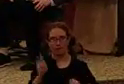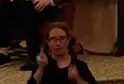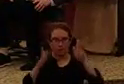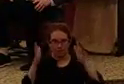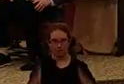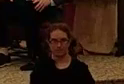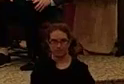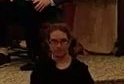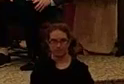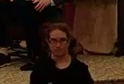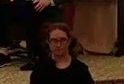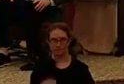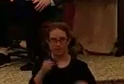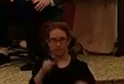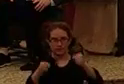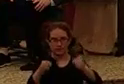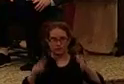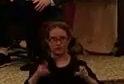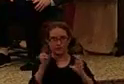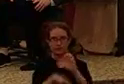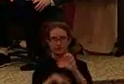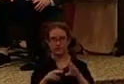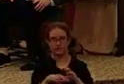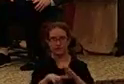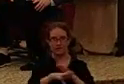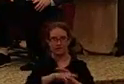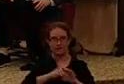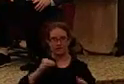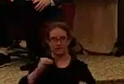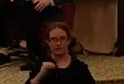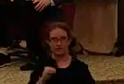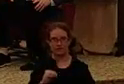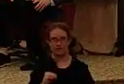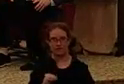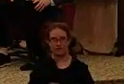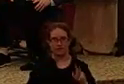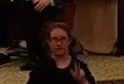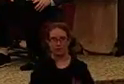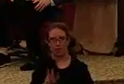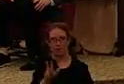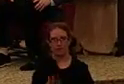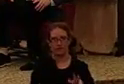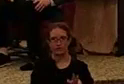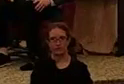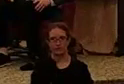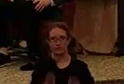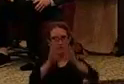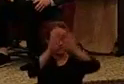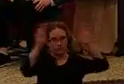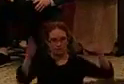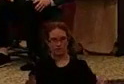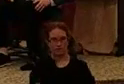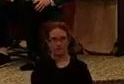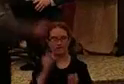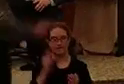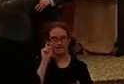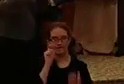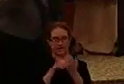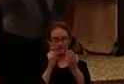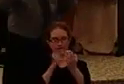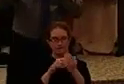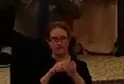in it, in the driver's seat. And so he gets out, and he walks over to that window, and he taps on it. And when he